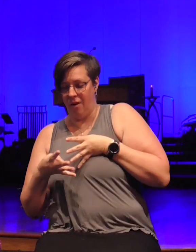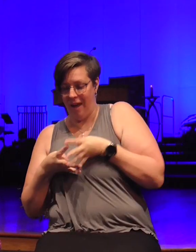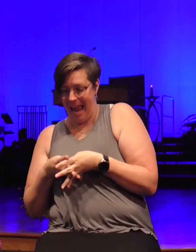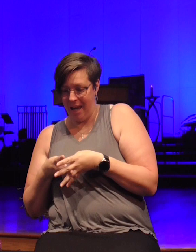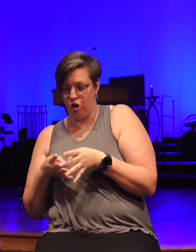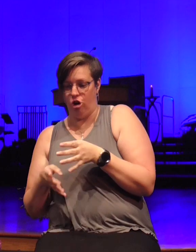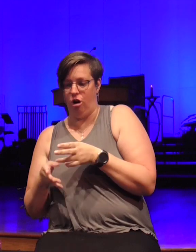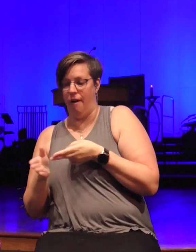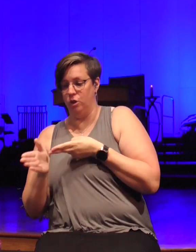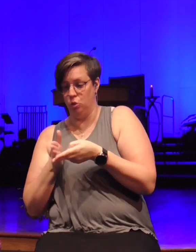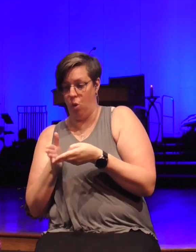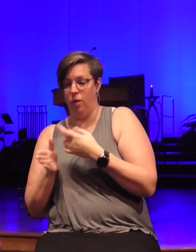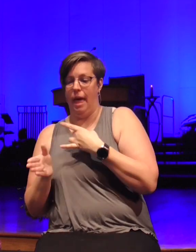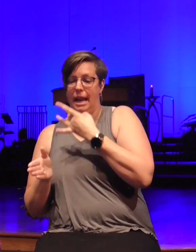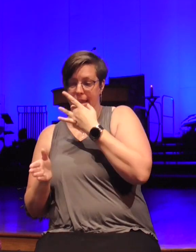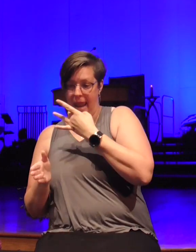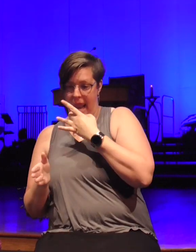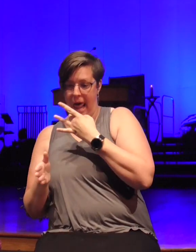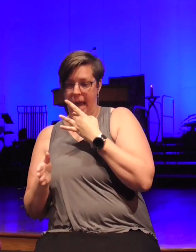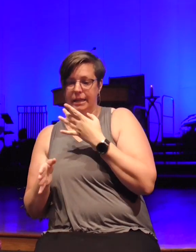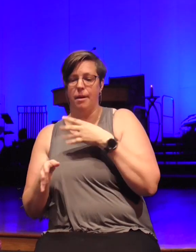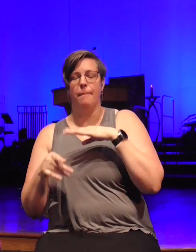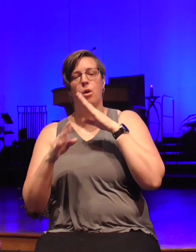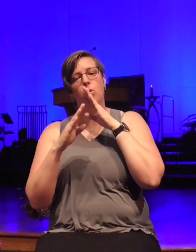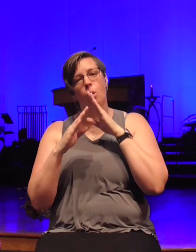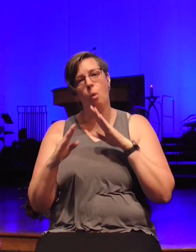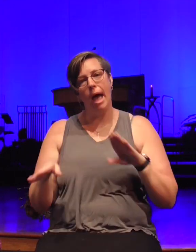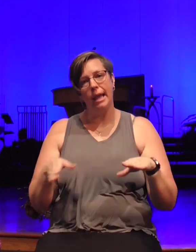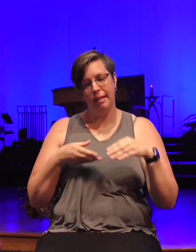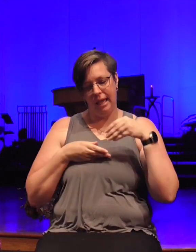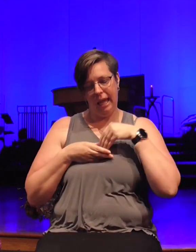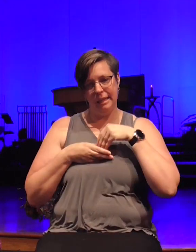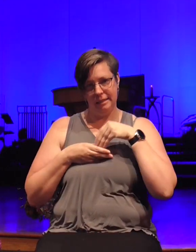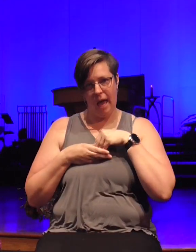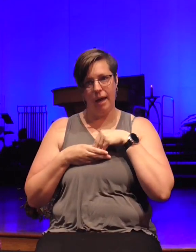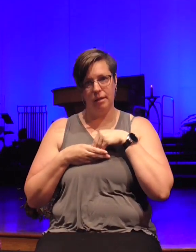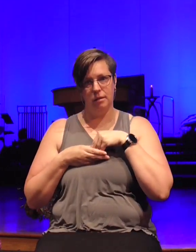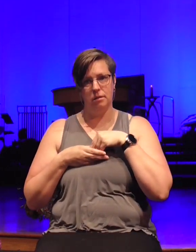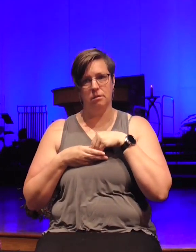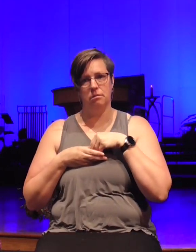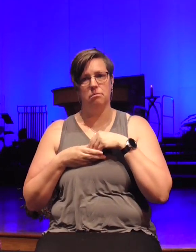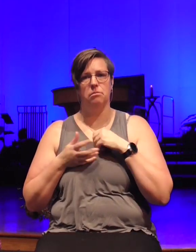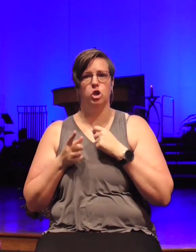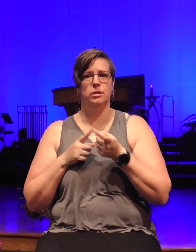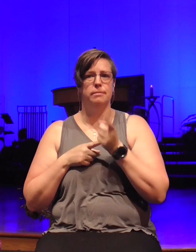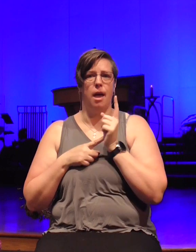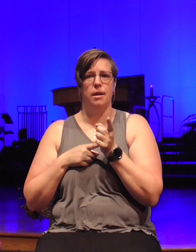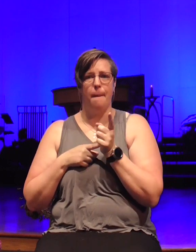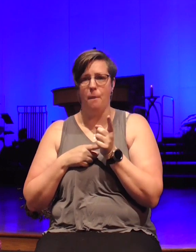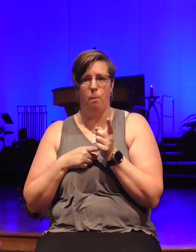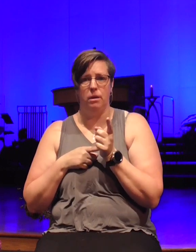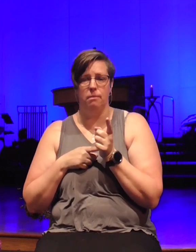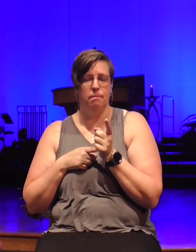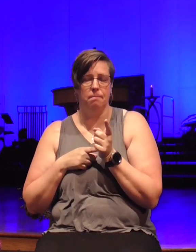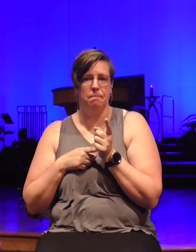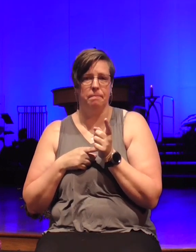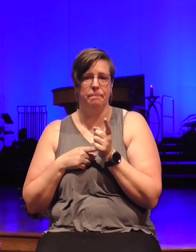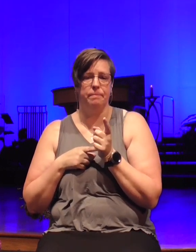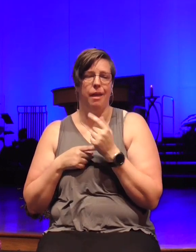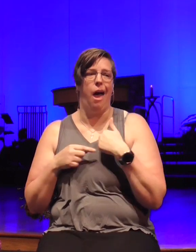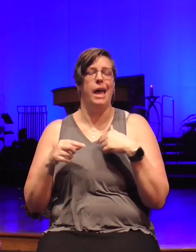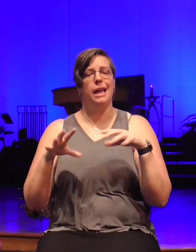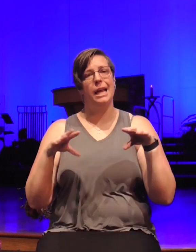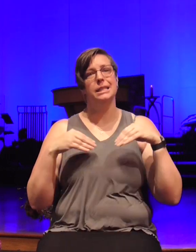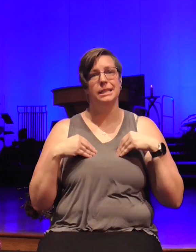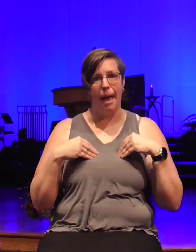light, and quietly within our own being, just spend a moment. I